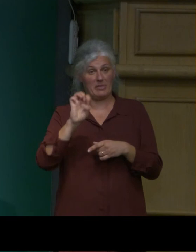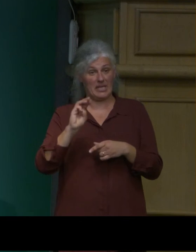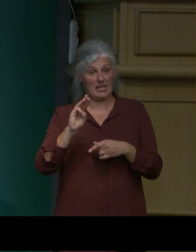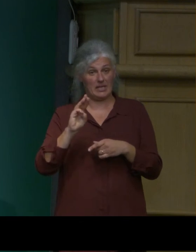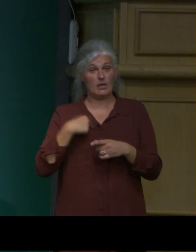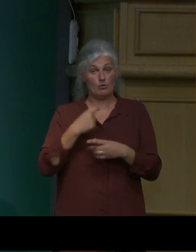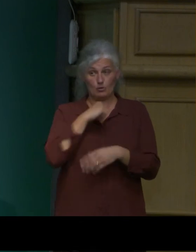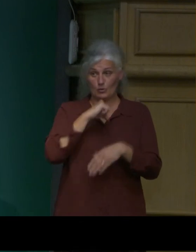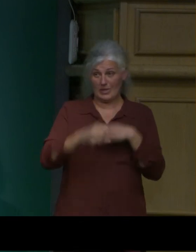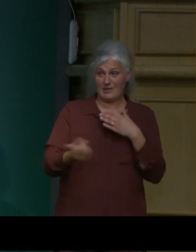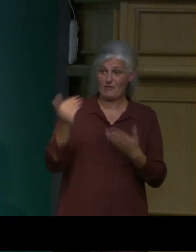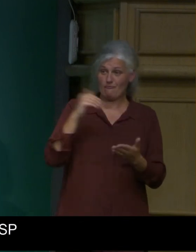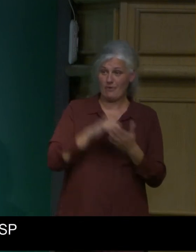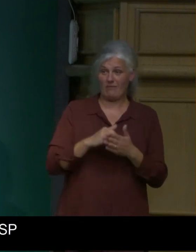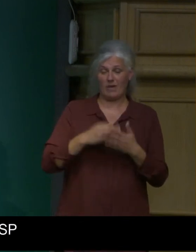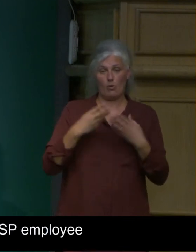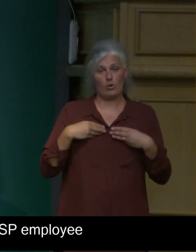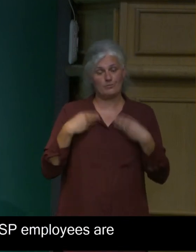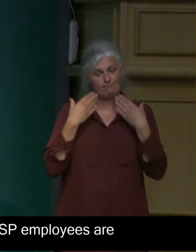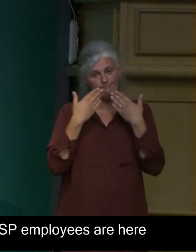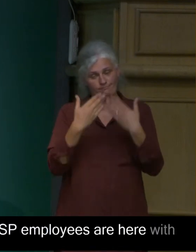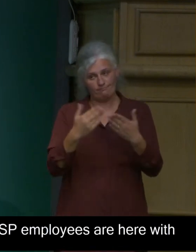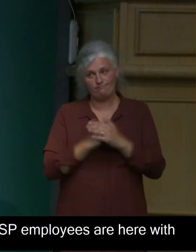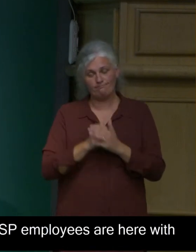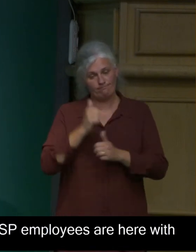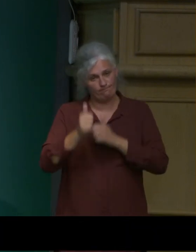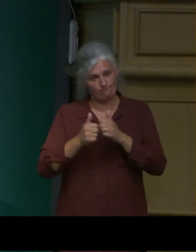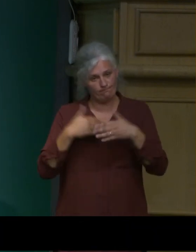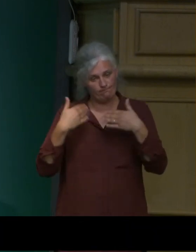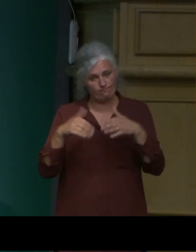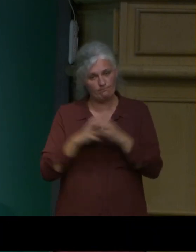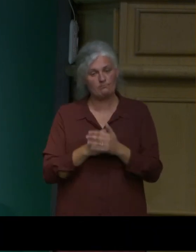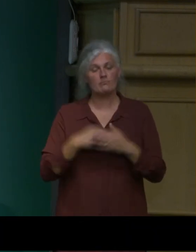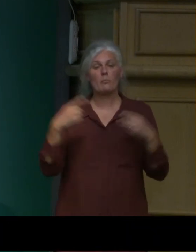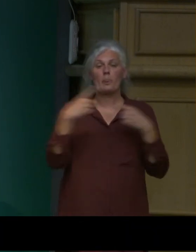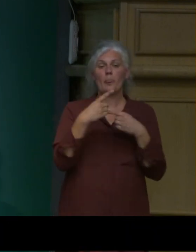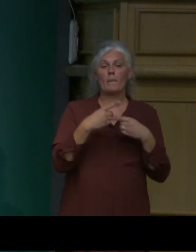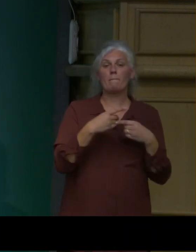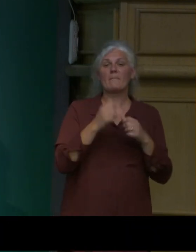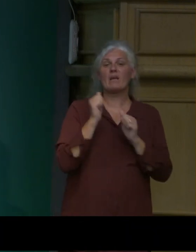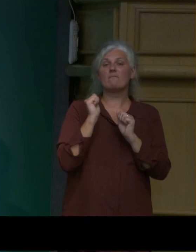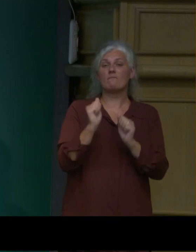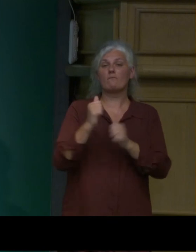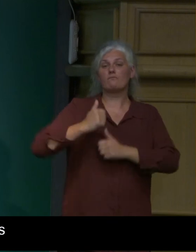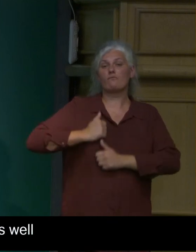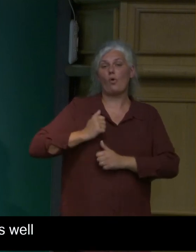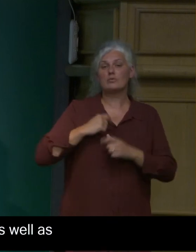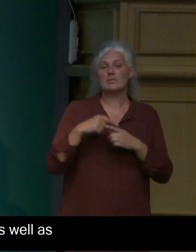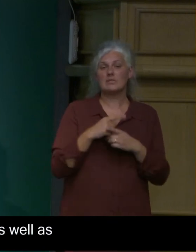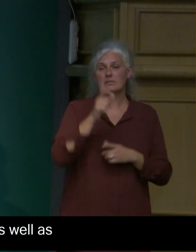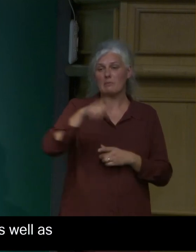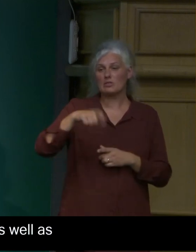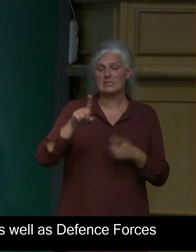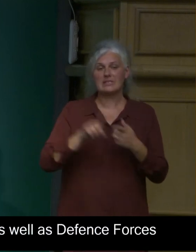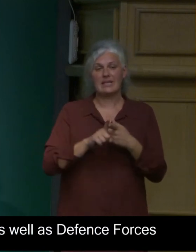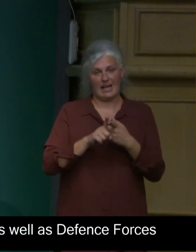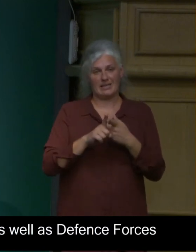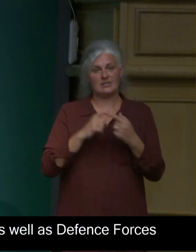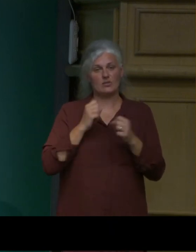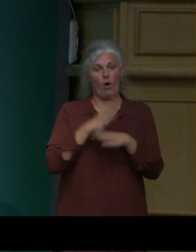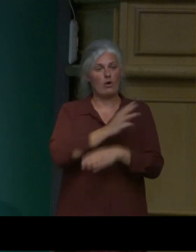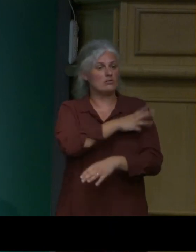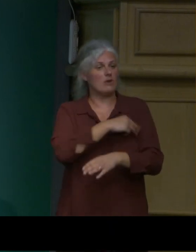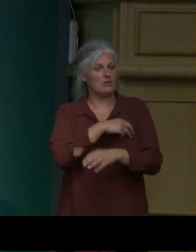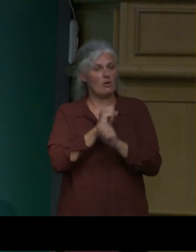today and I want to pay tribute to them as well as the Defense Forces personnel and members of the gardish Econo all around the world